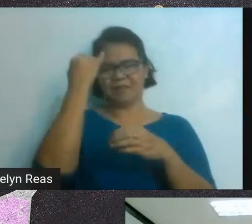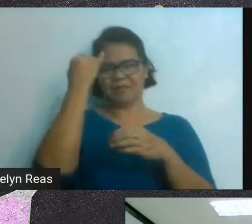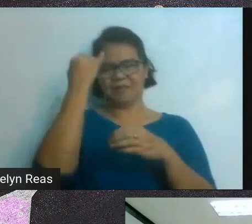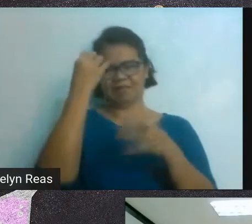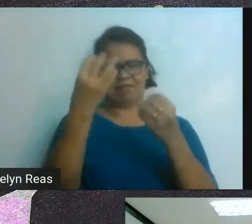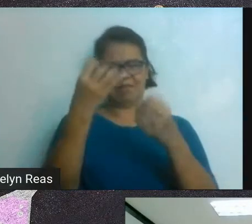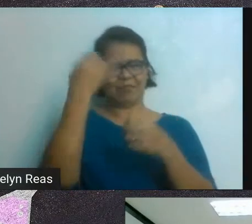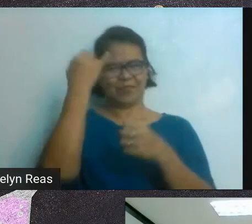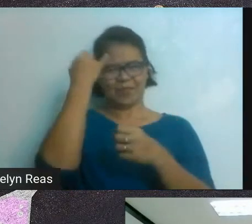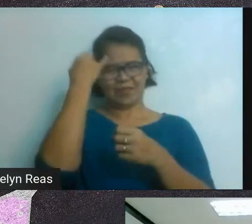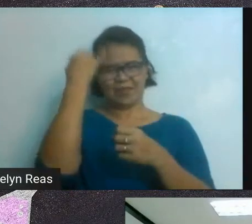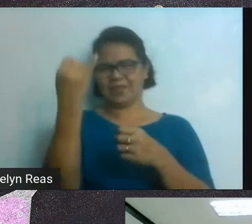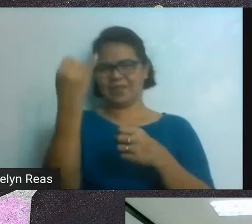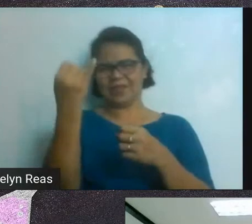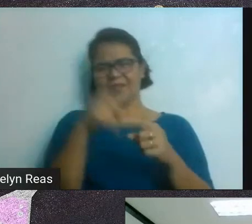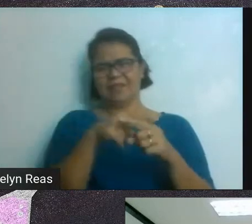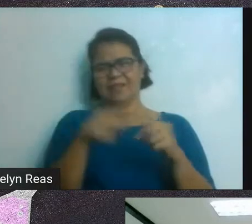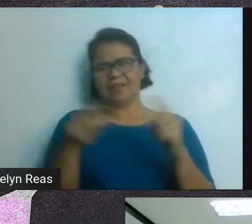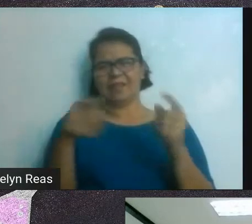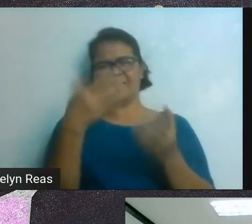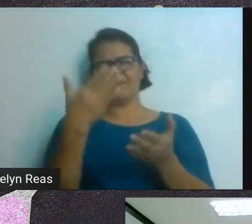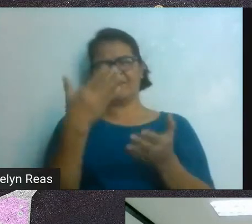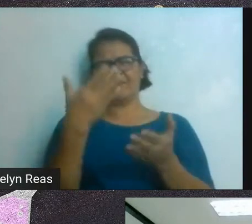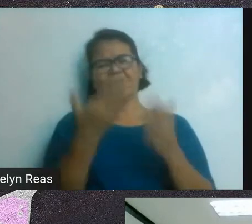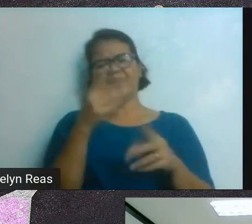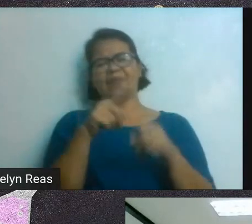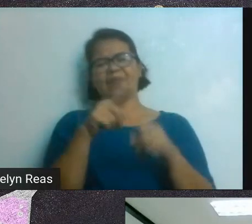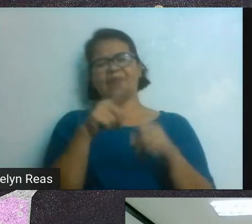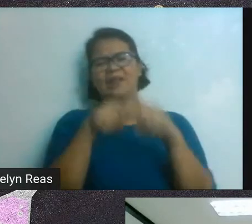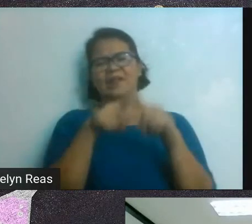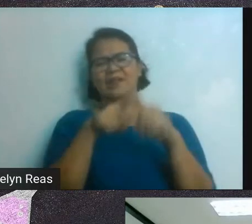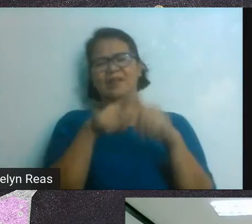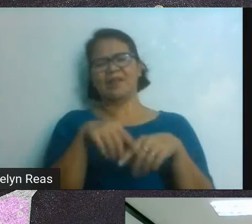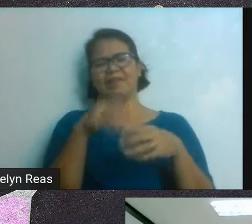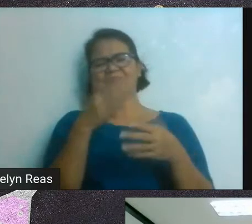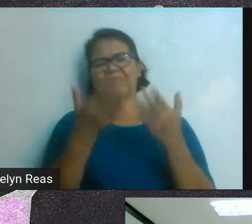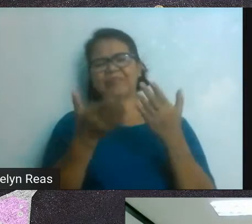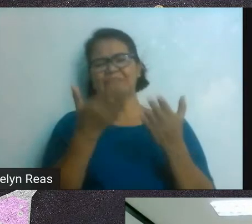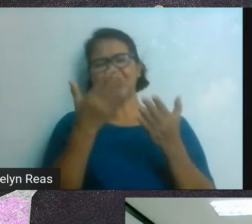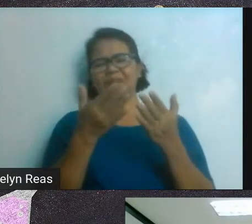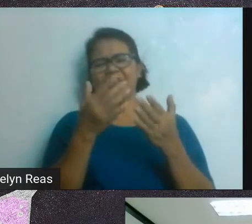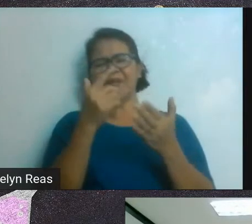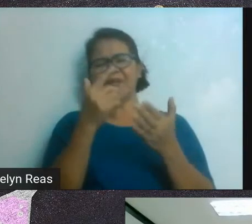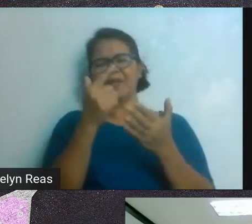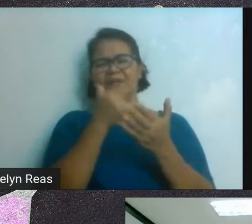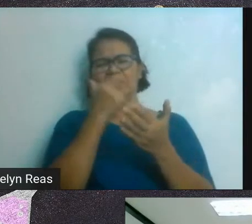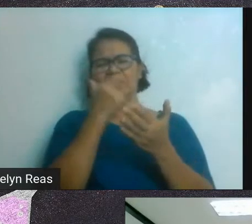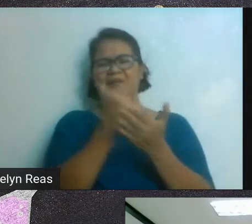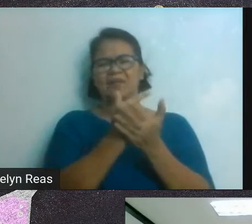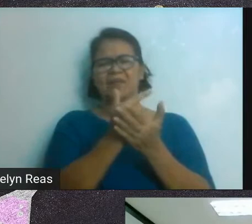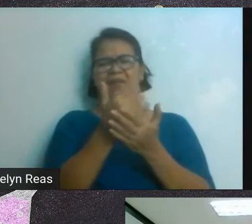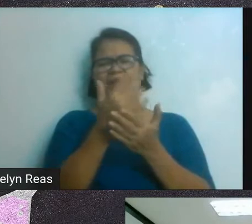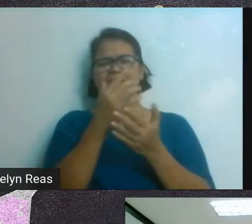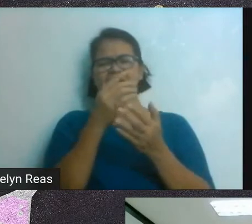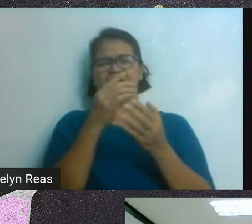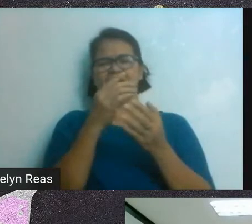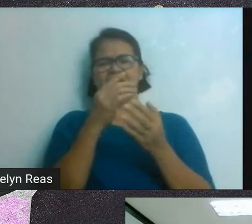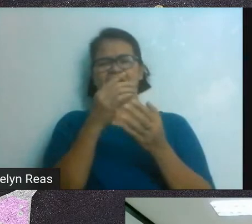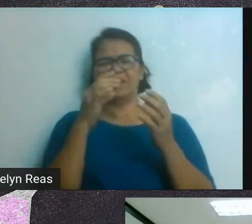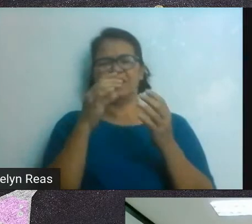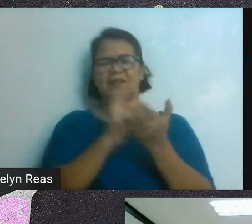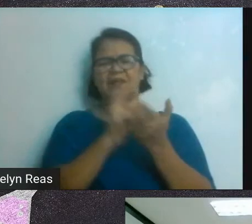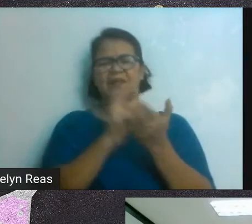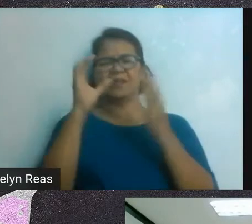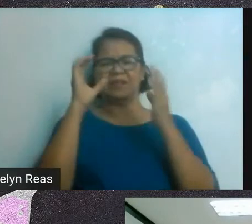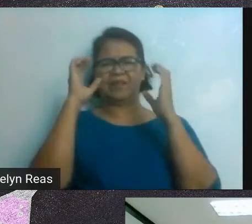areas, yung mga cities lalo na. Perhaps yung mga graduates of the College of Education and mga teacher applicants